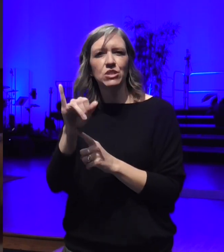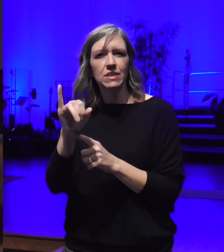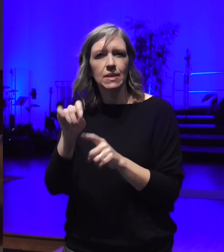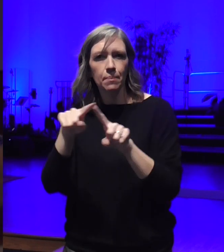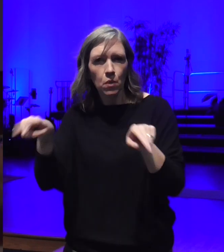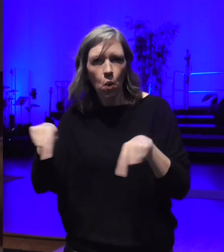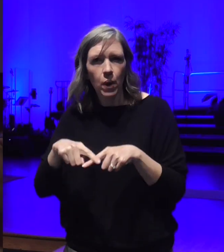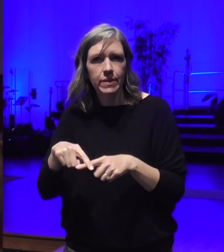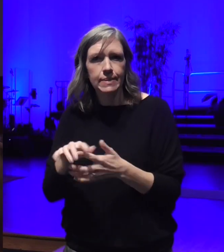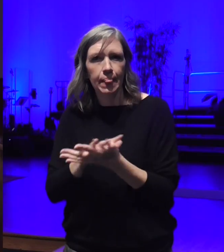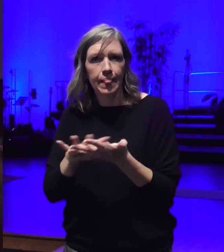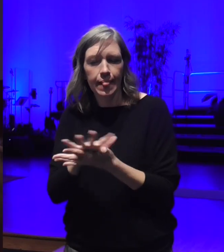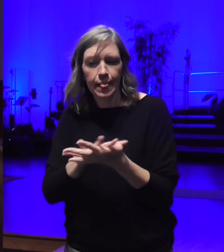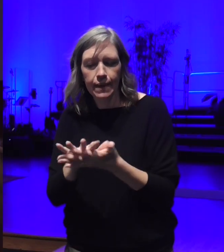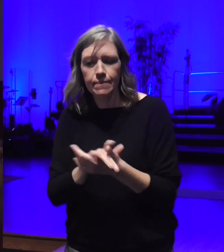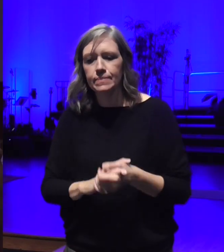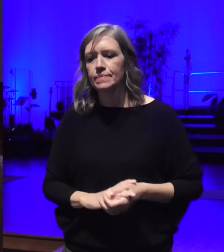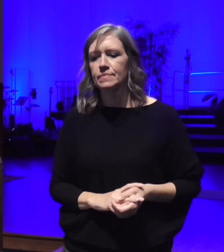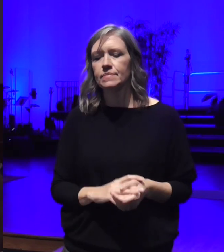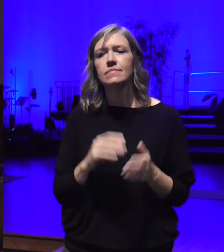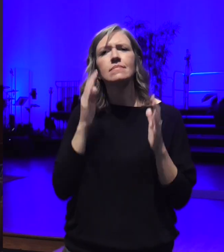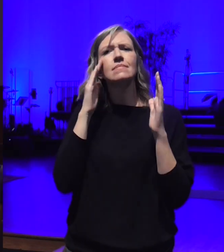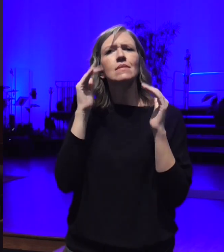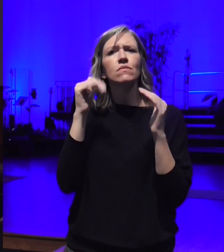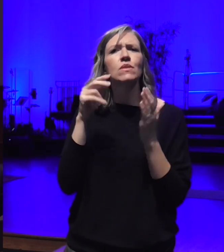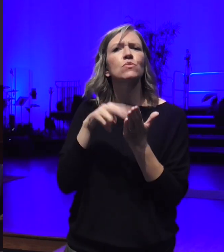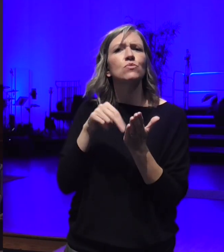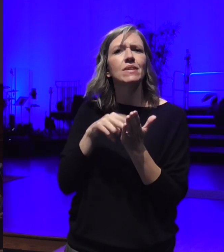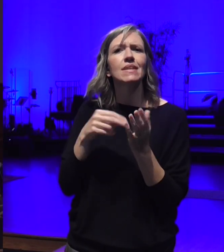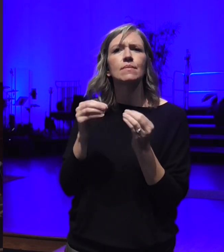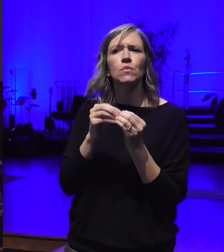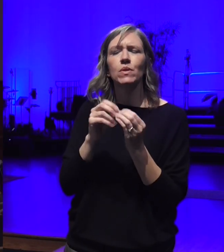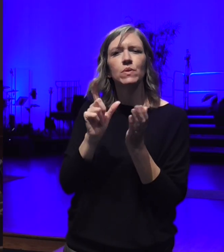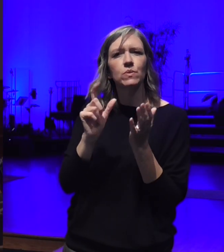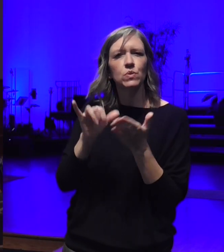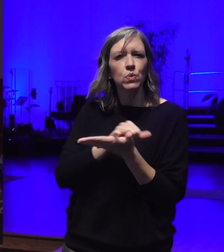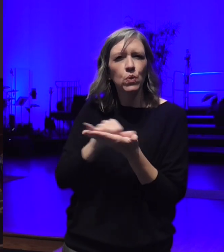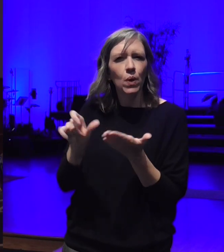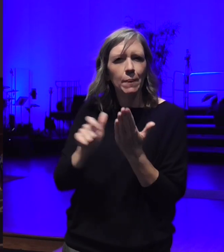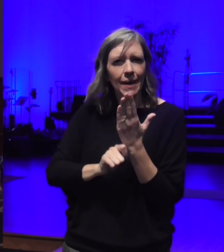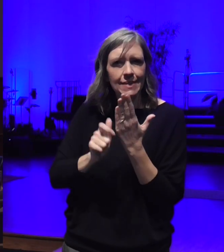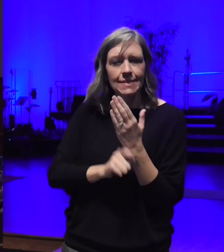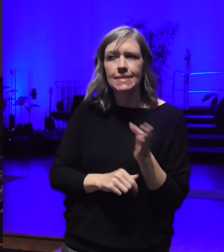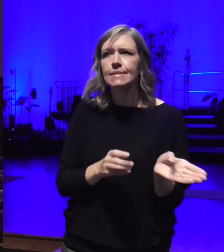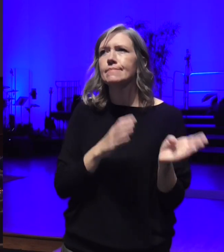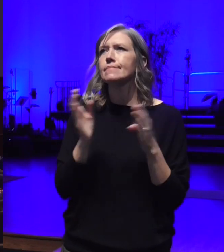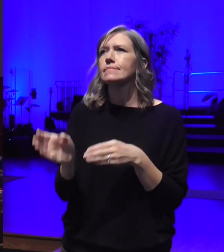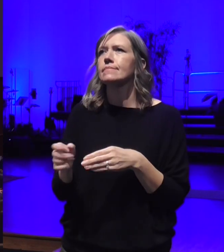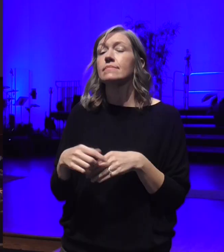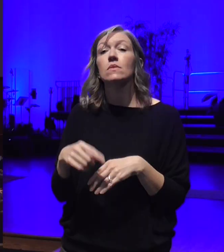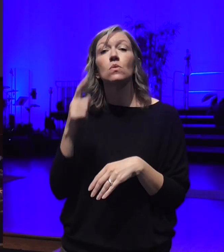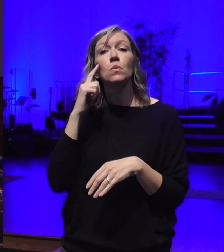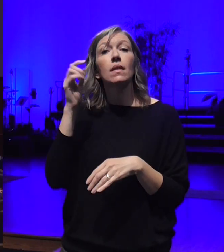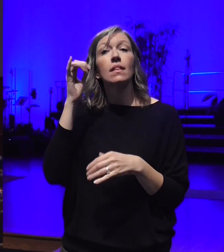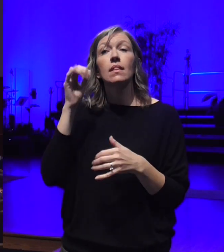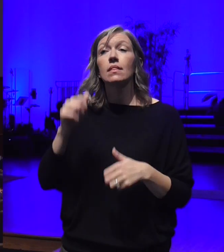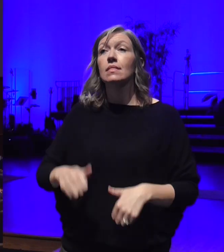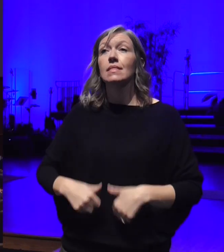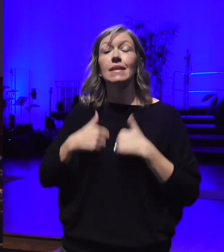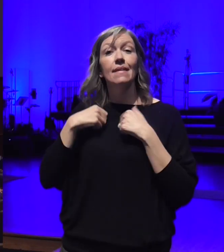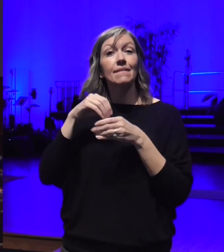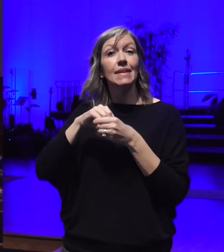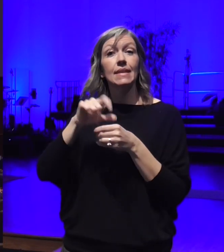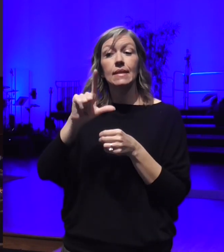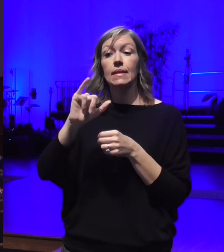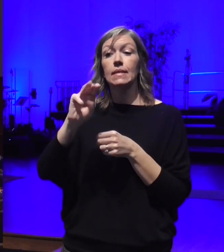Hope to catch up on back issues of the New Yorker. Will spend eternity in limbo learning how to